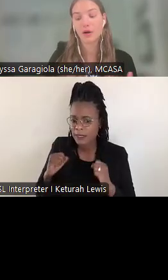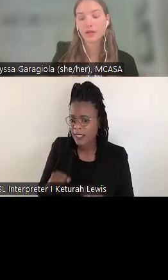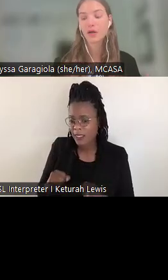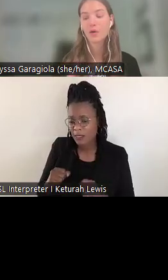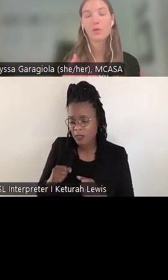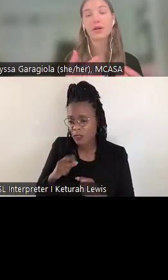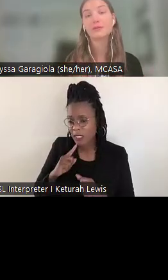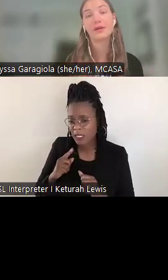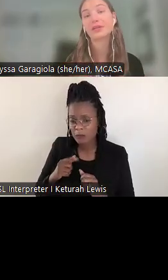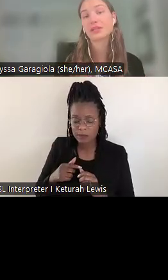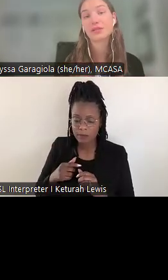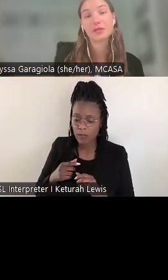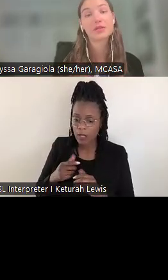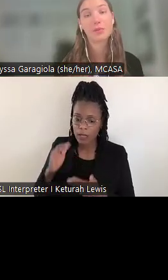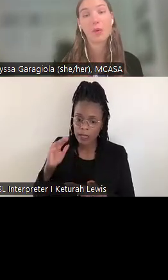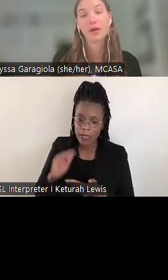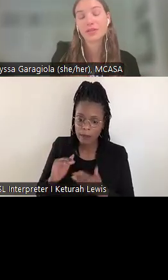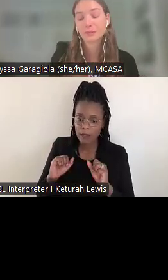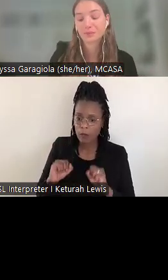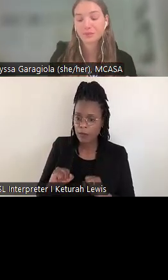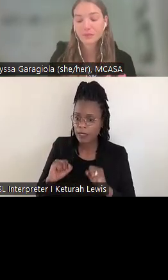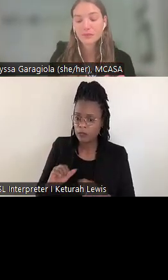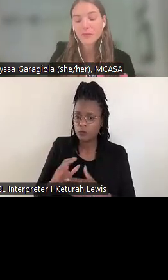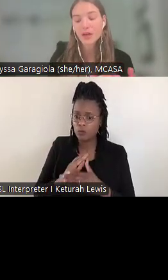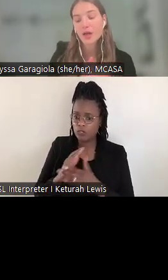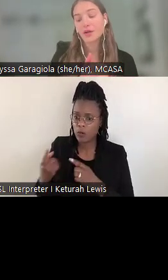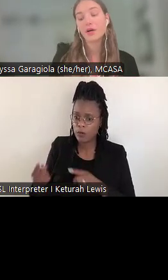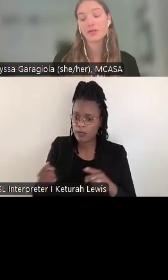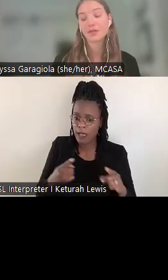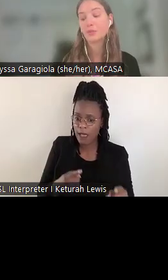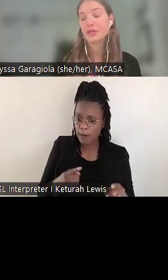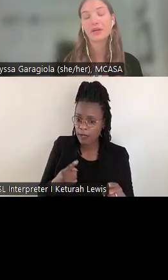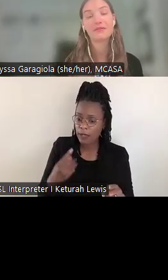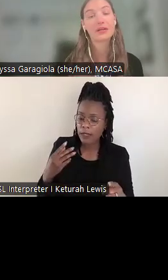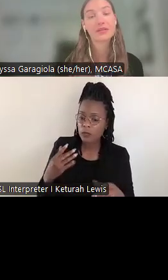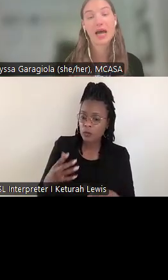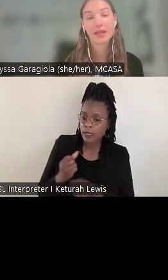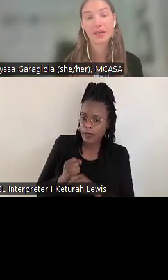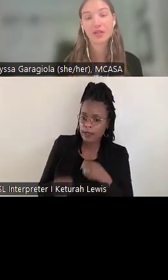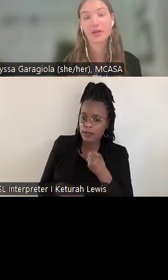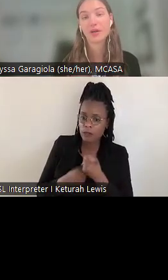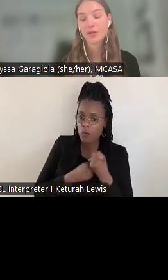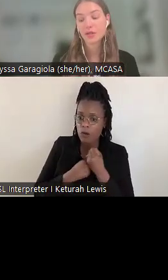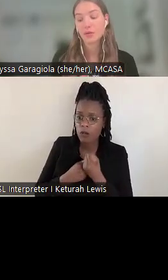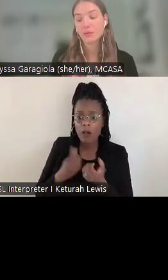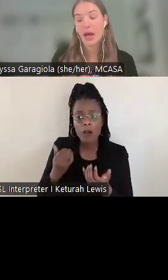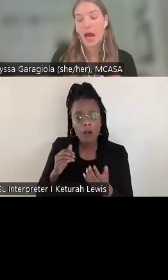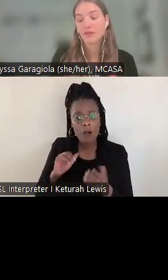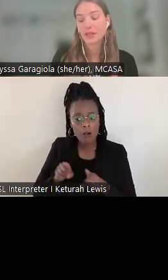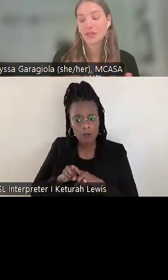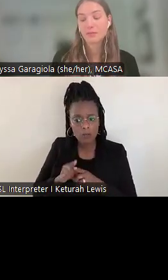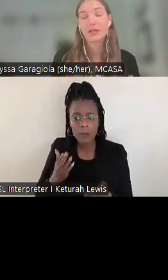going on or experience some support. There could also be a fear of retaliation.